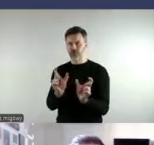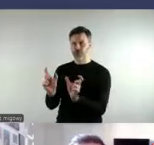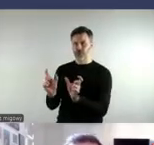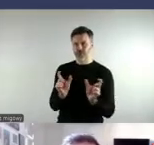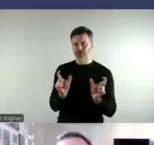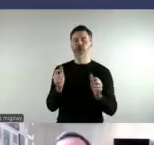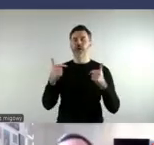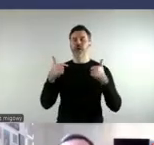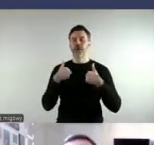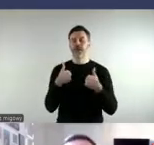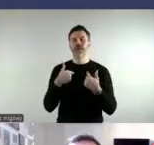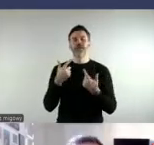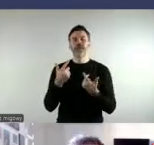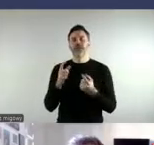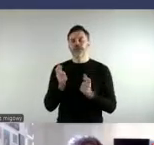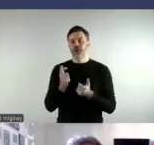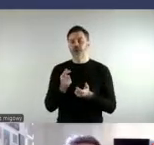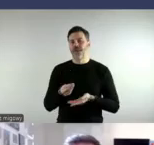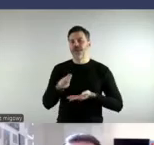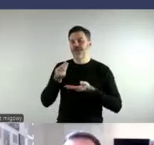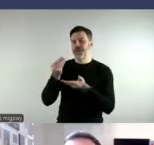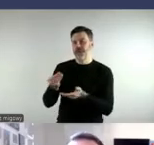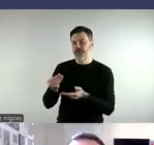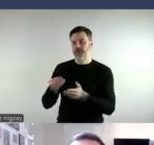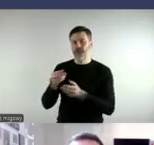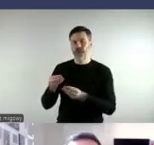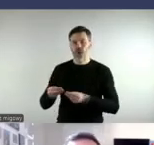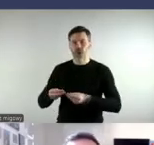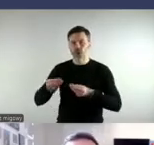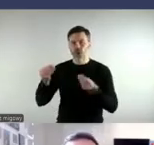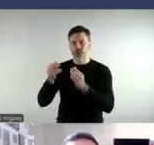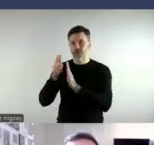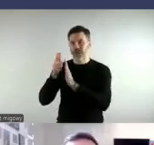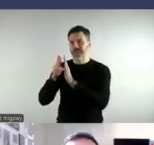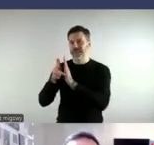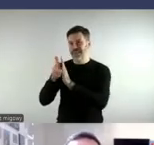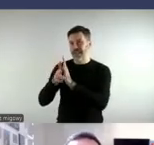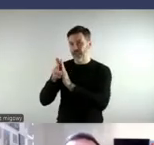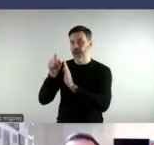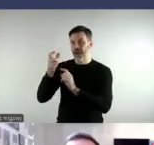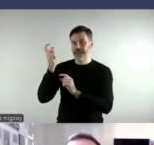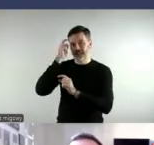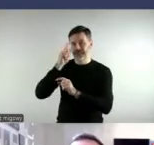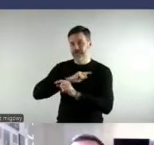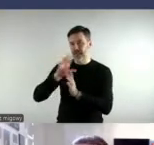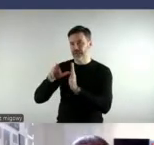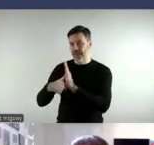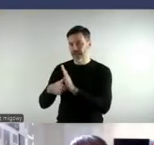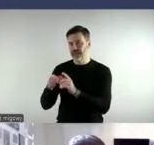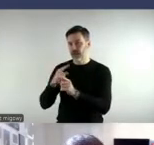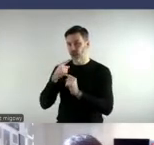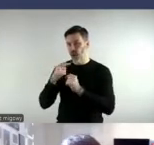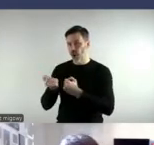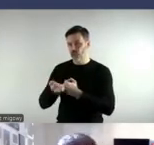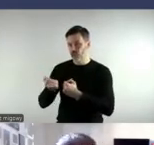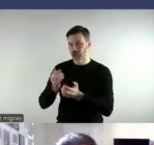the effective collaboration between the municipal police and us as a crisis center, because we are financing its modernization and they are doing the work, they are manning